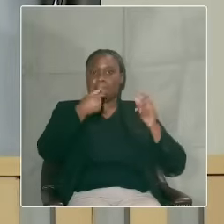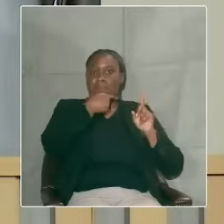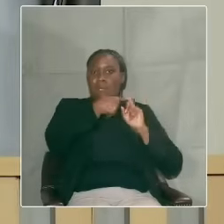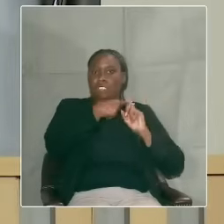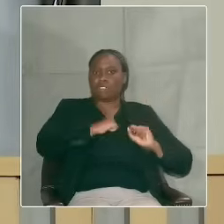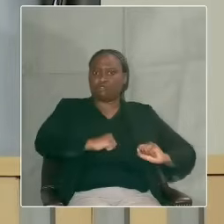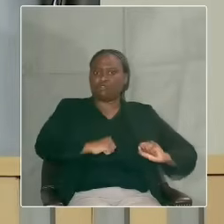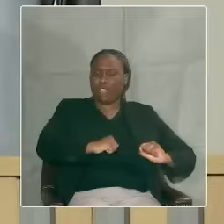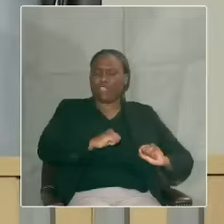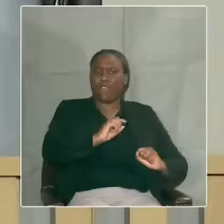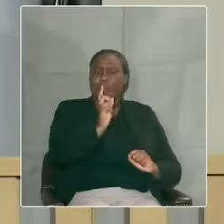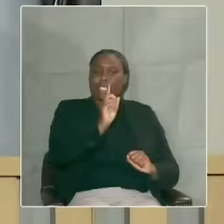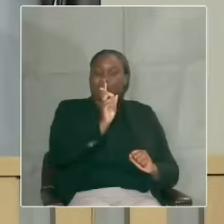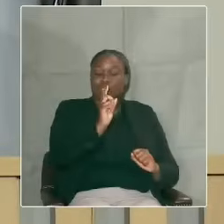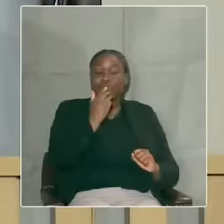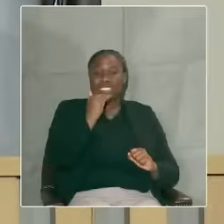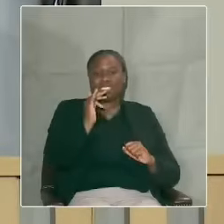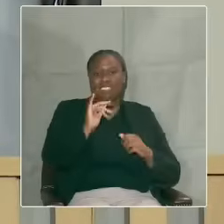that.